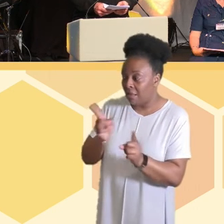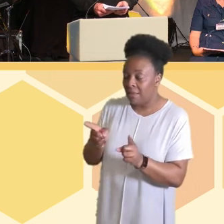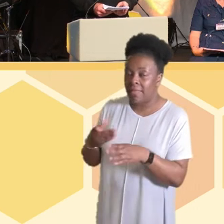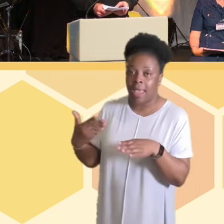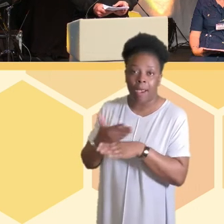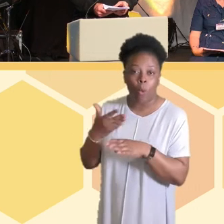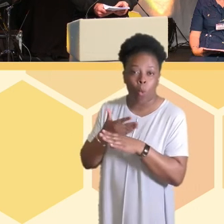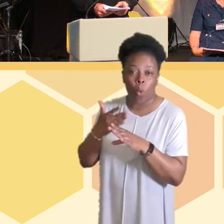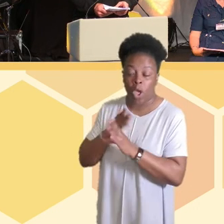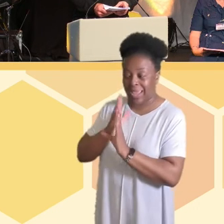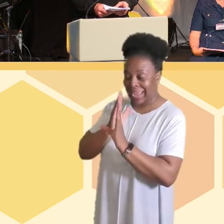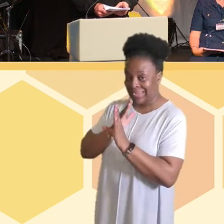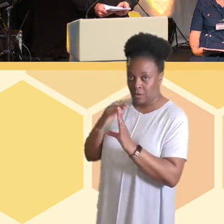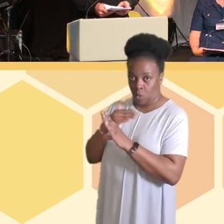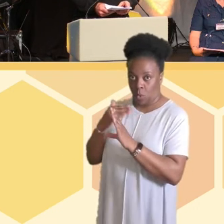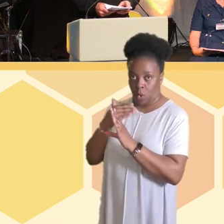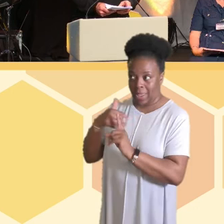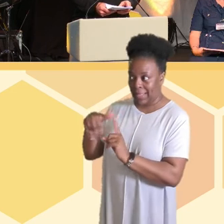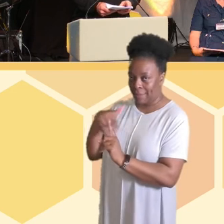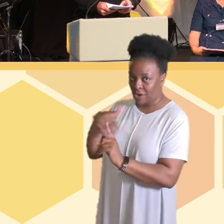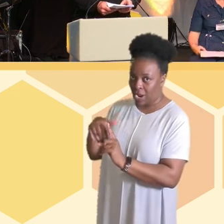the kingdom.